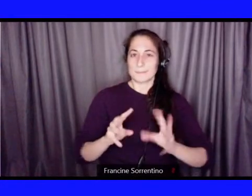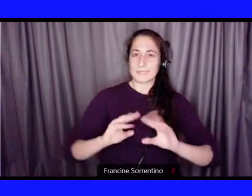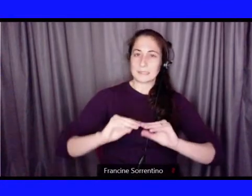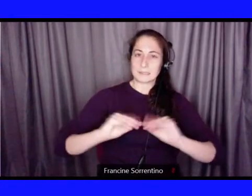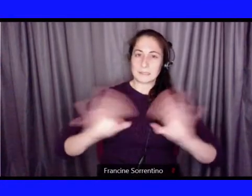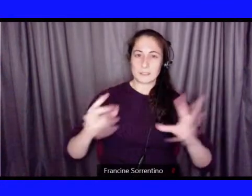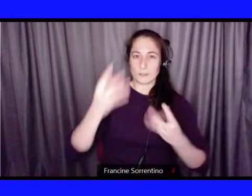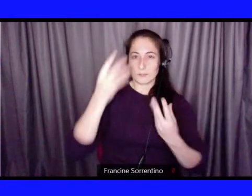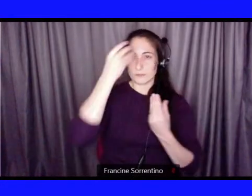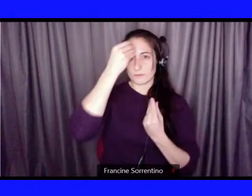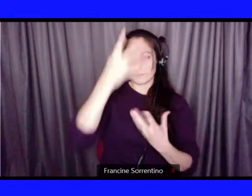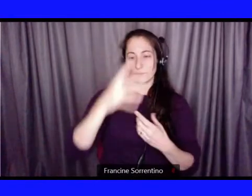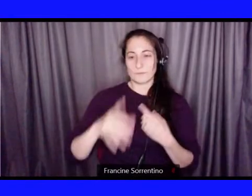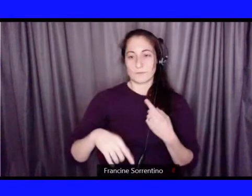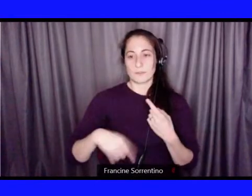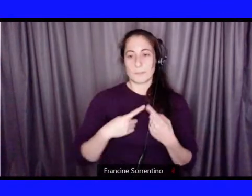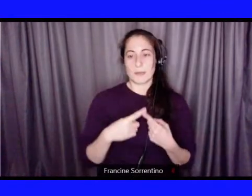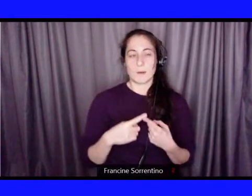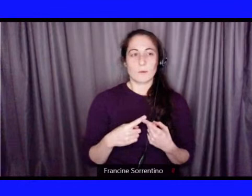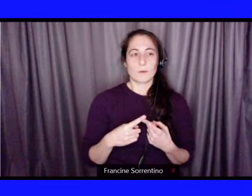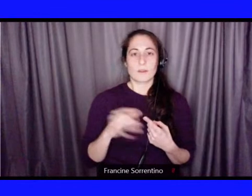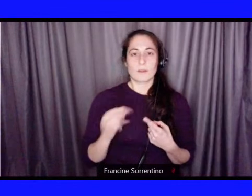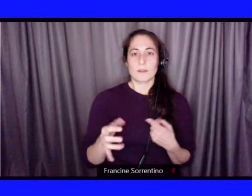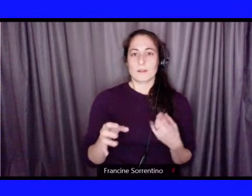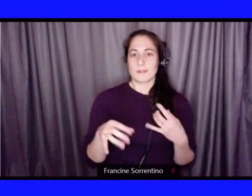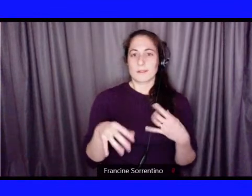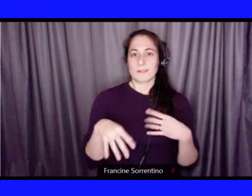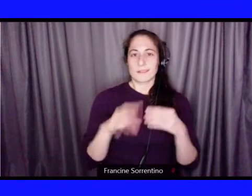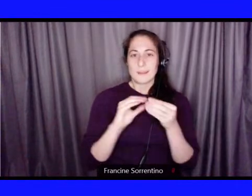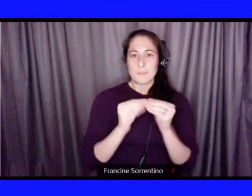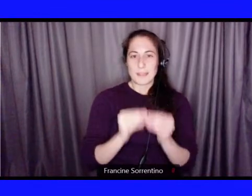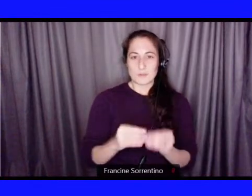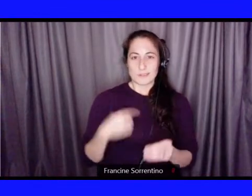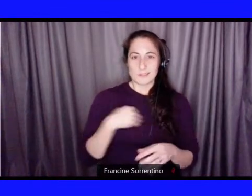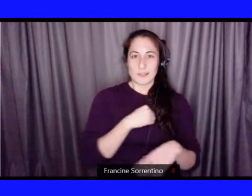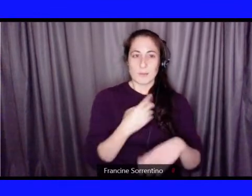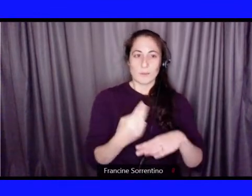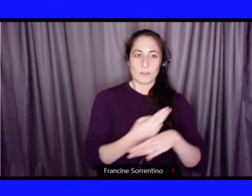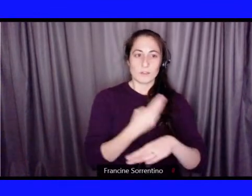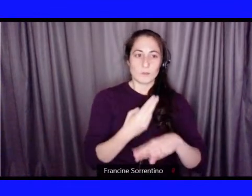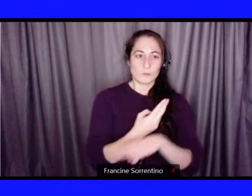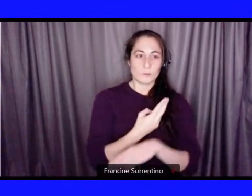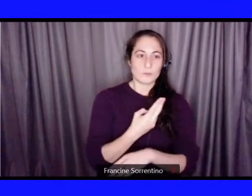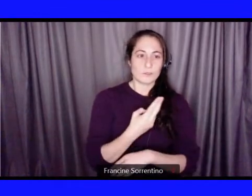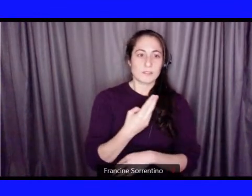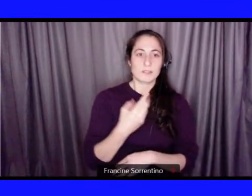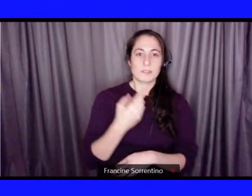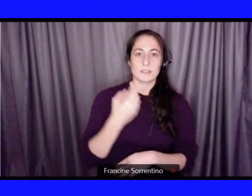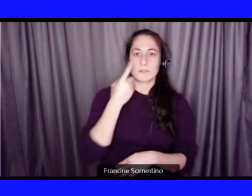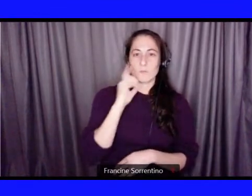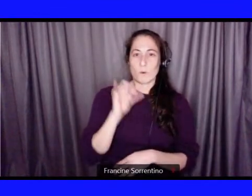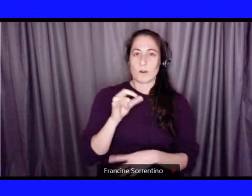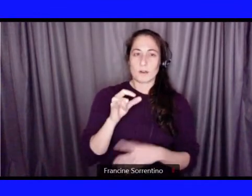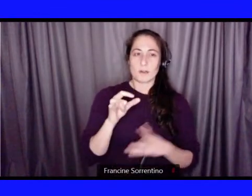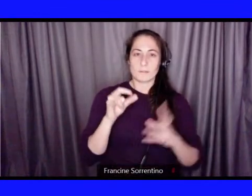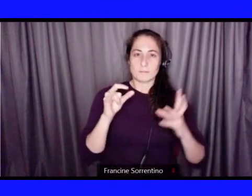it's such important information that it should rise to the board level. It's just a recommendation.